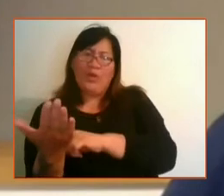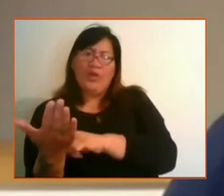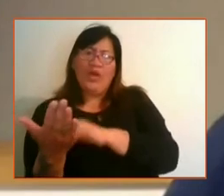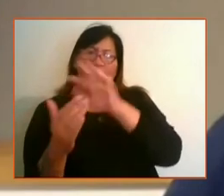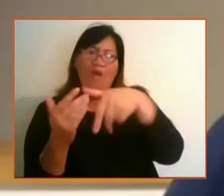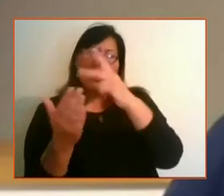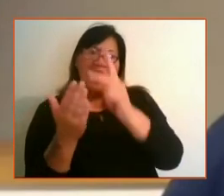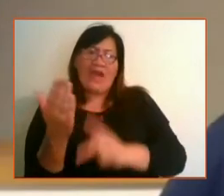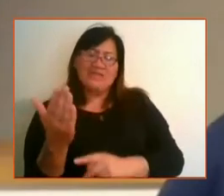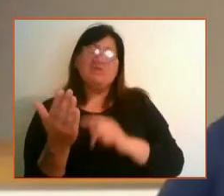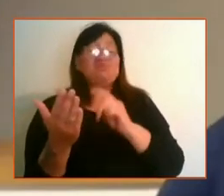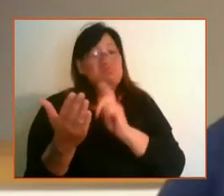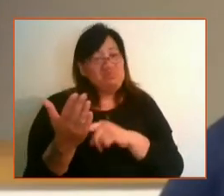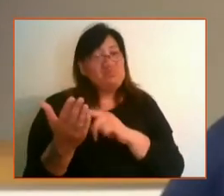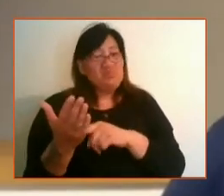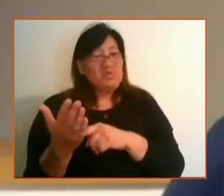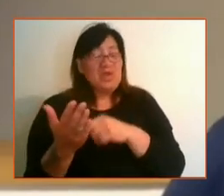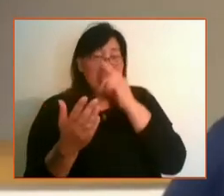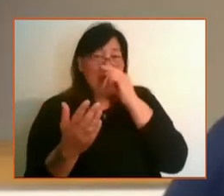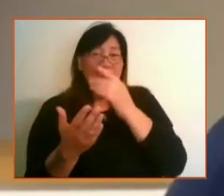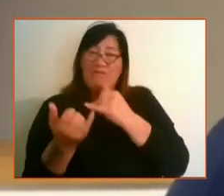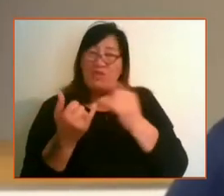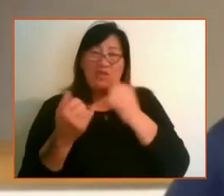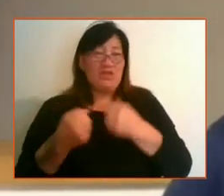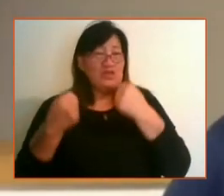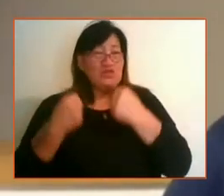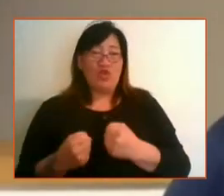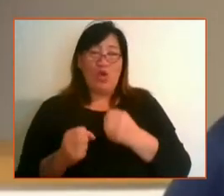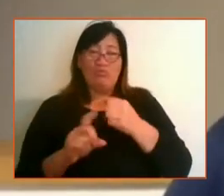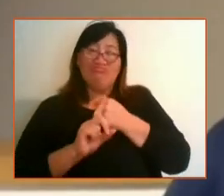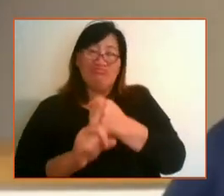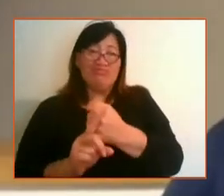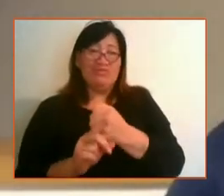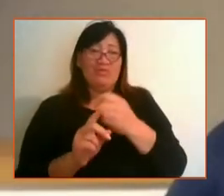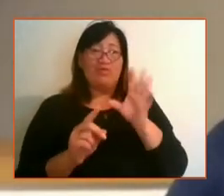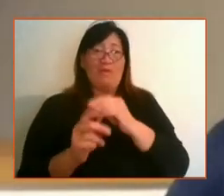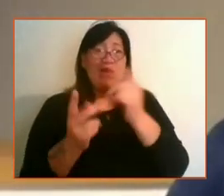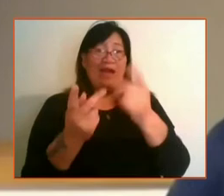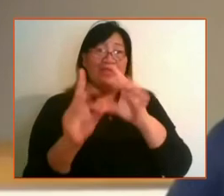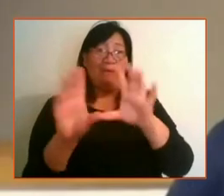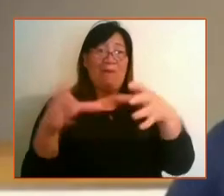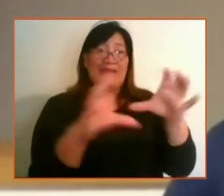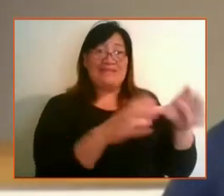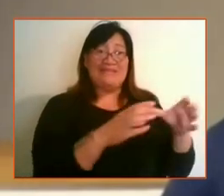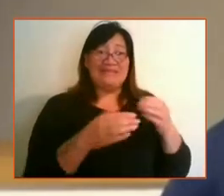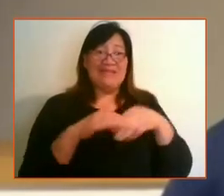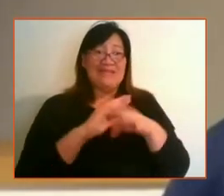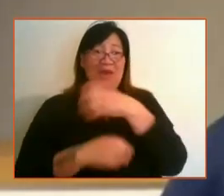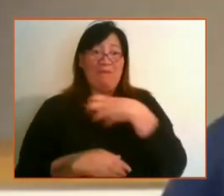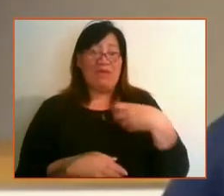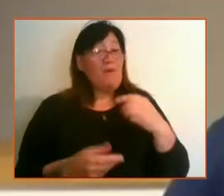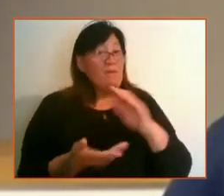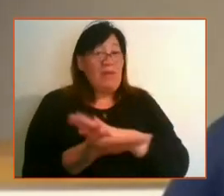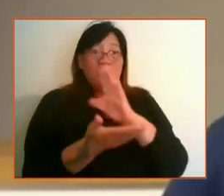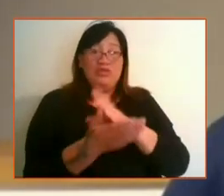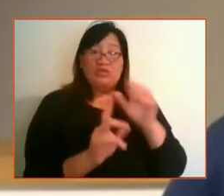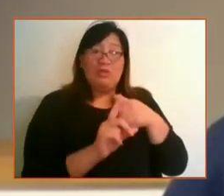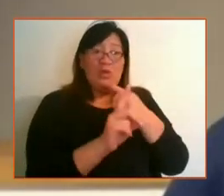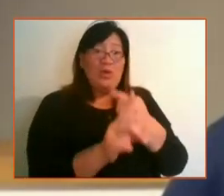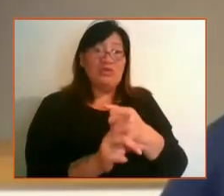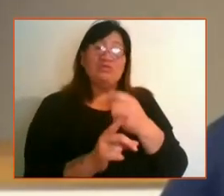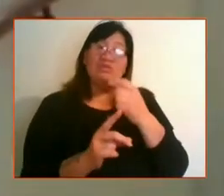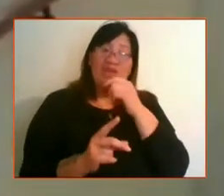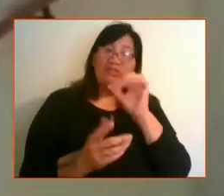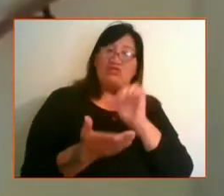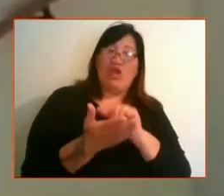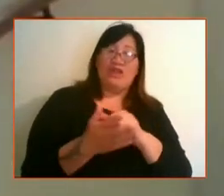actually be quite solid cross-party support. And I'm certainly prepared to give credit where it's due. That's good to hear, because